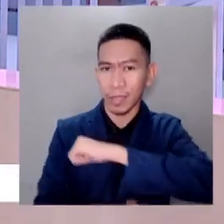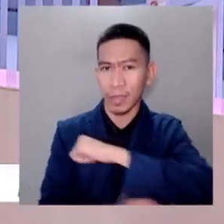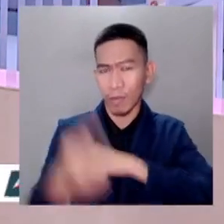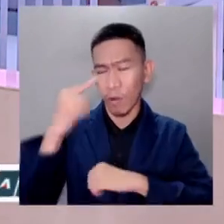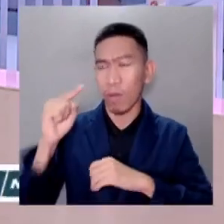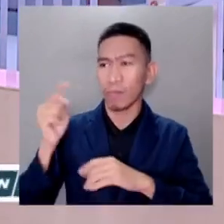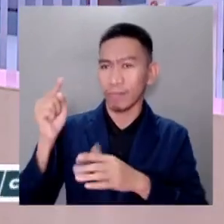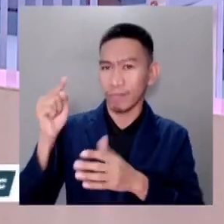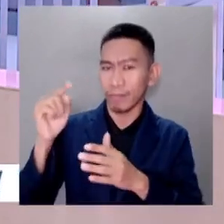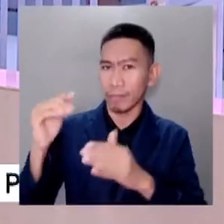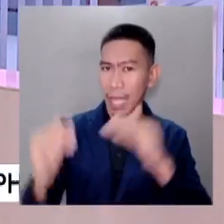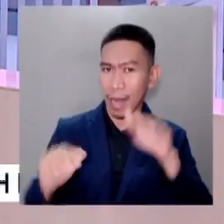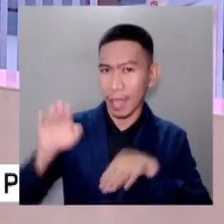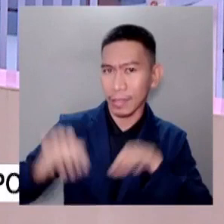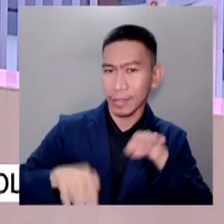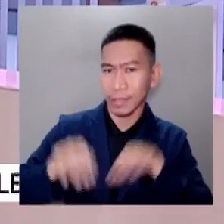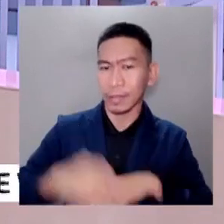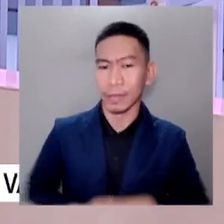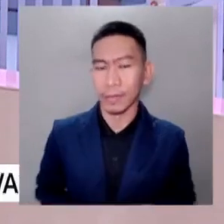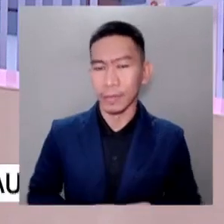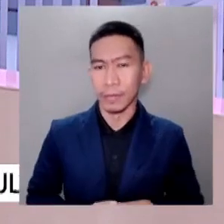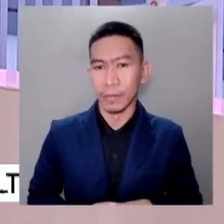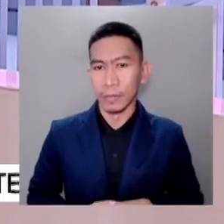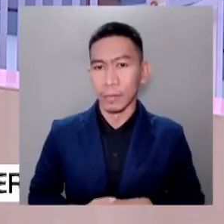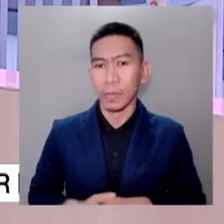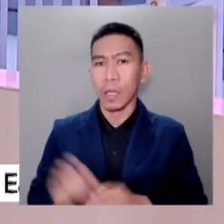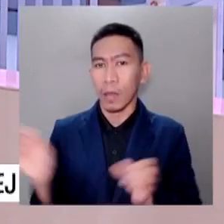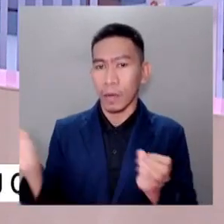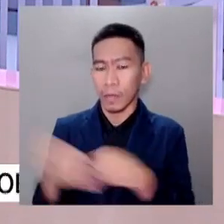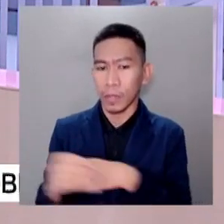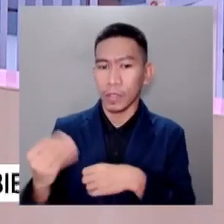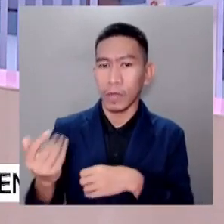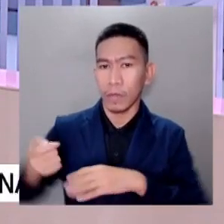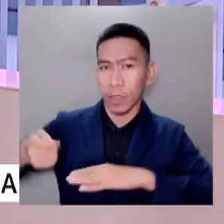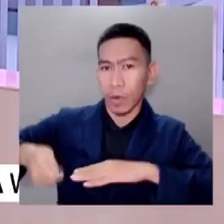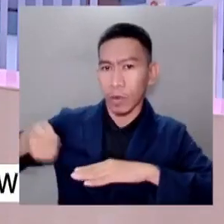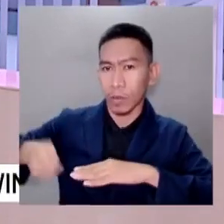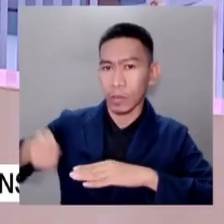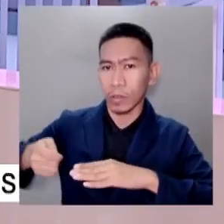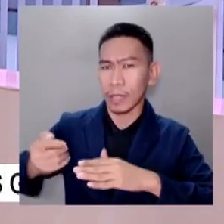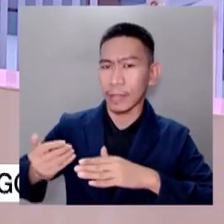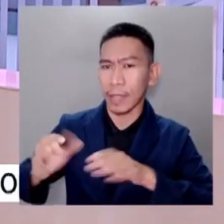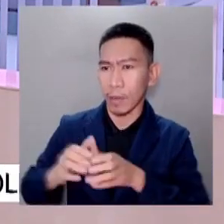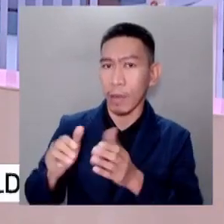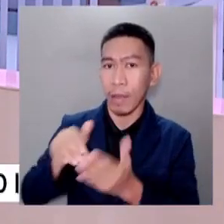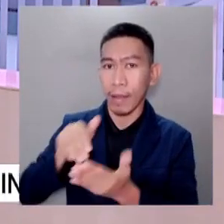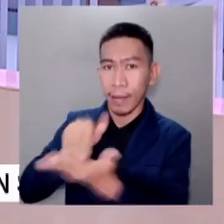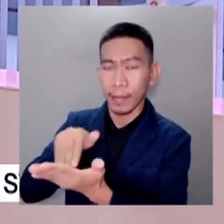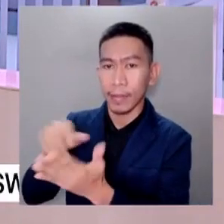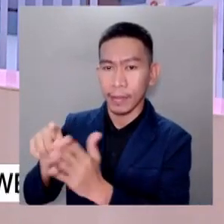The Office of the Prosecutor in Davao City dismisses the cyber libel complaints filed by